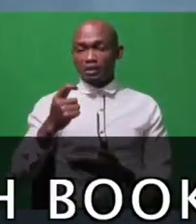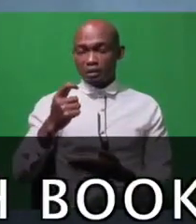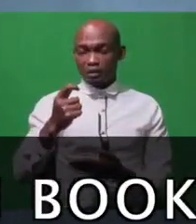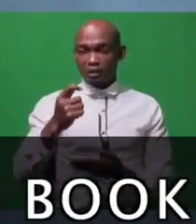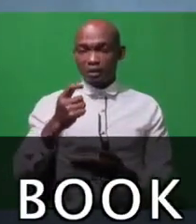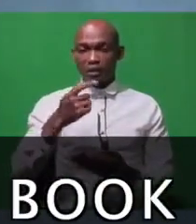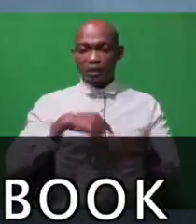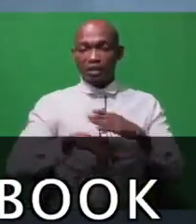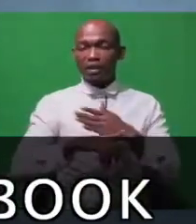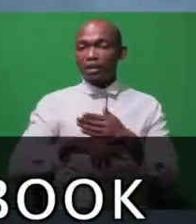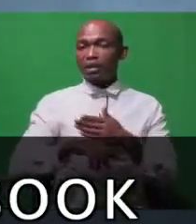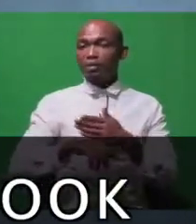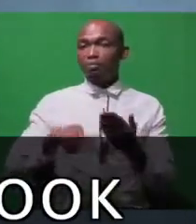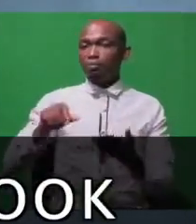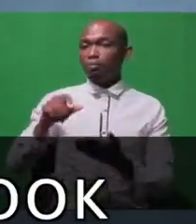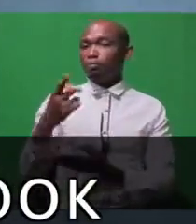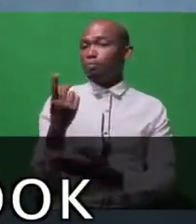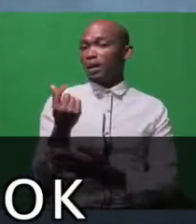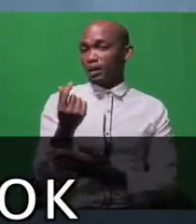cash